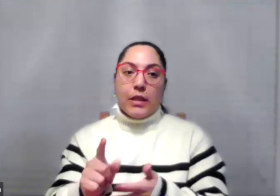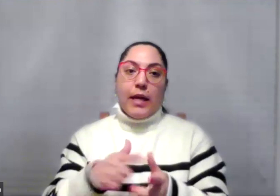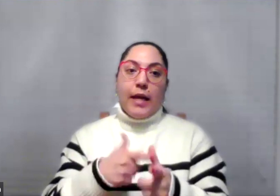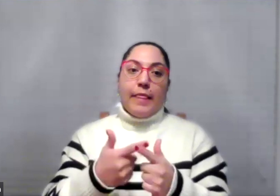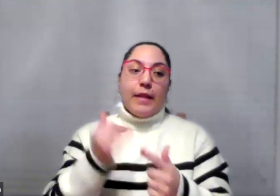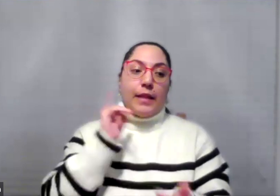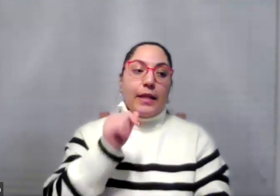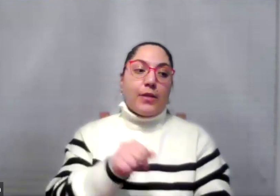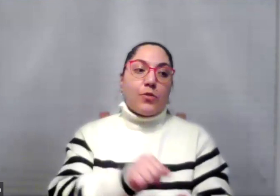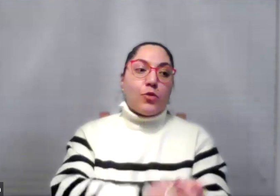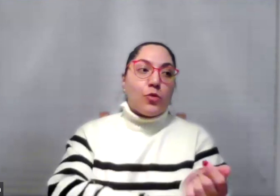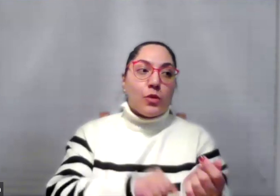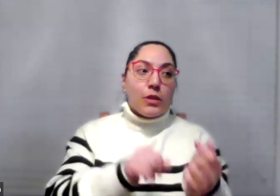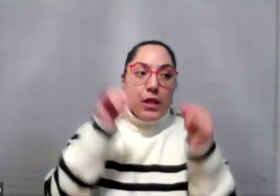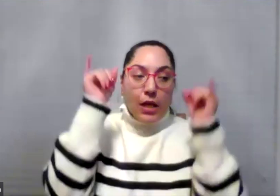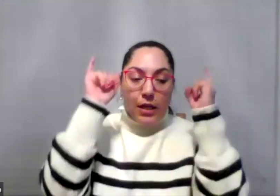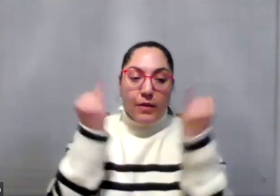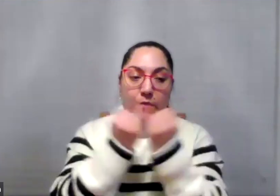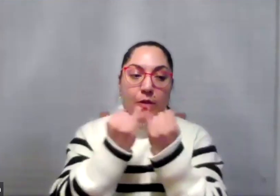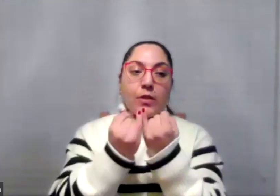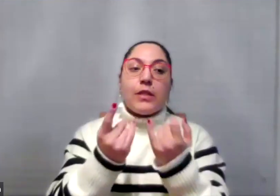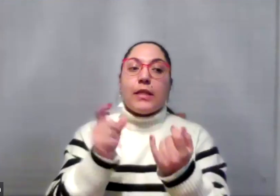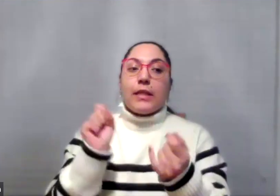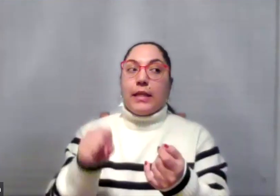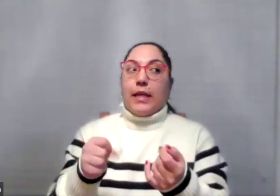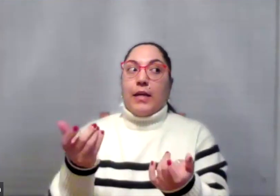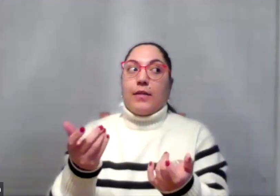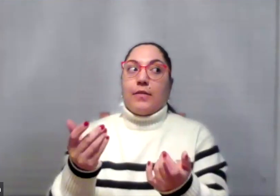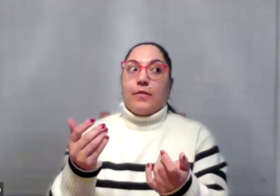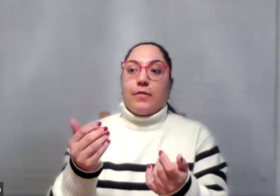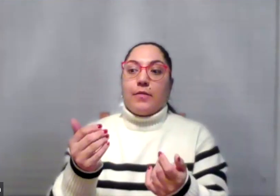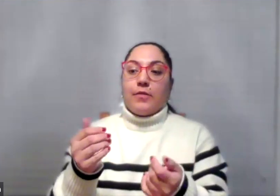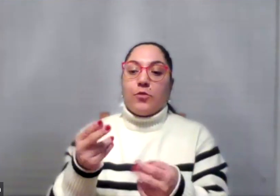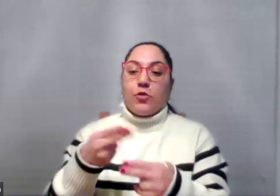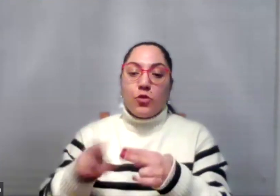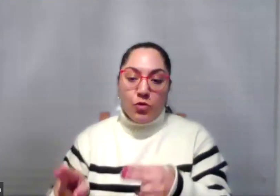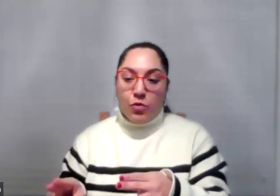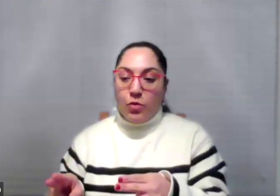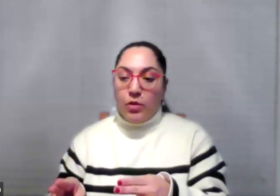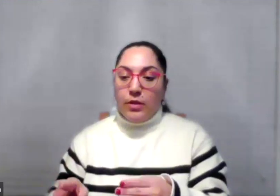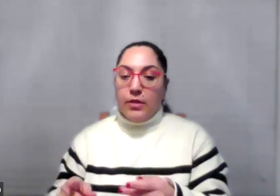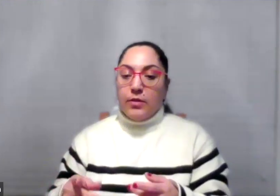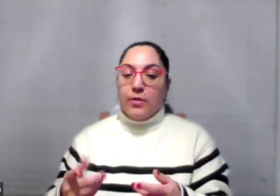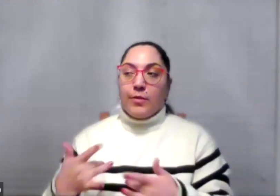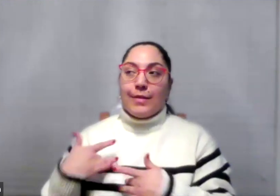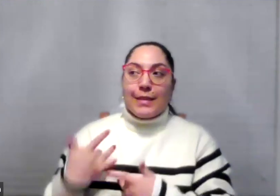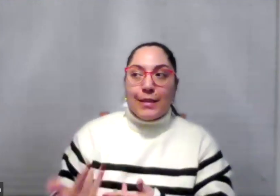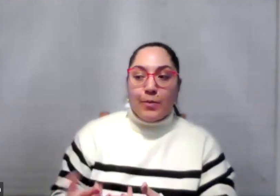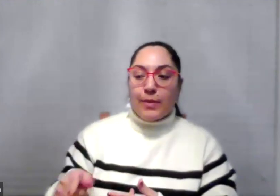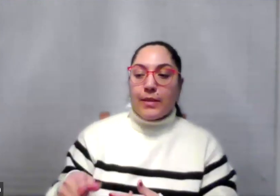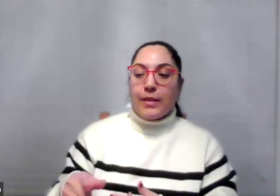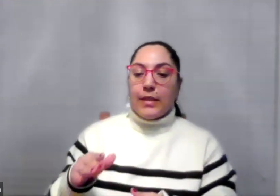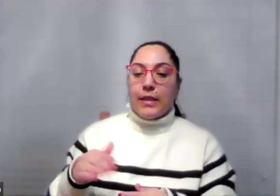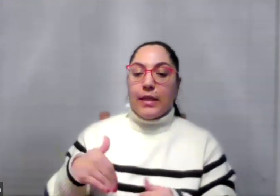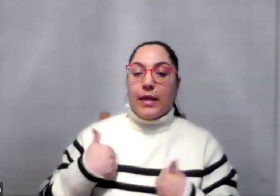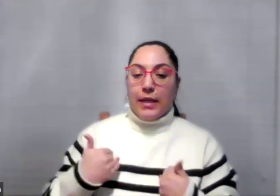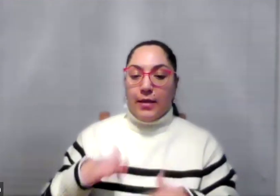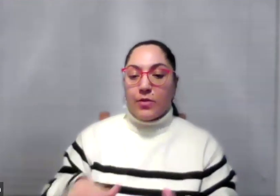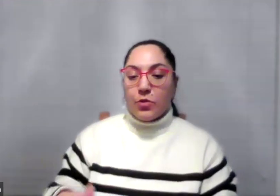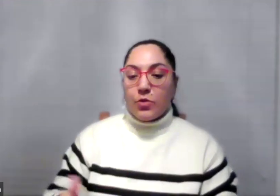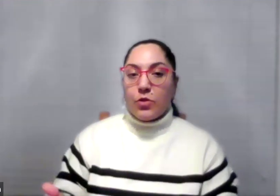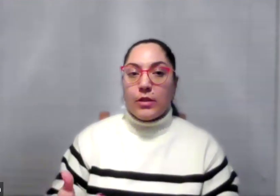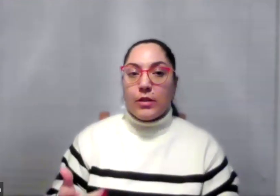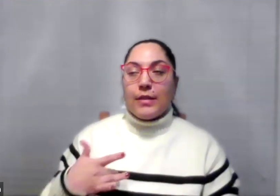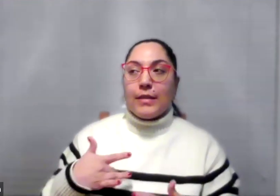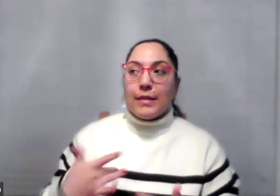suicide ideation can be cyclical for individuals. And so, particularly in adolescence, certain